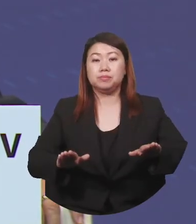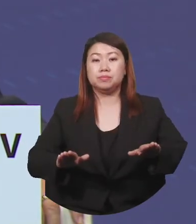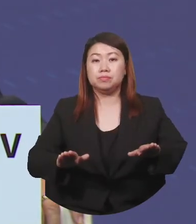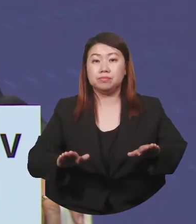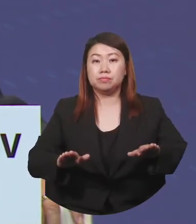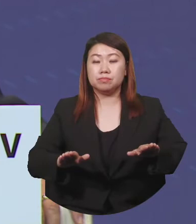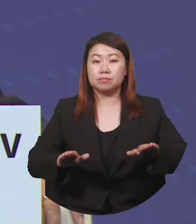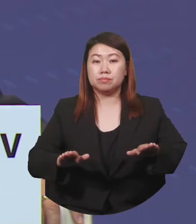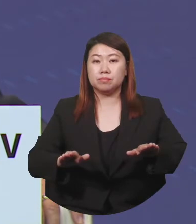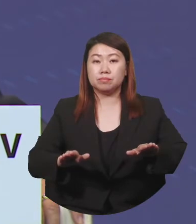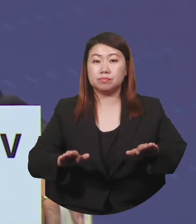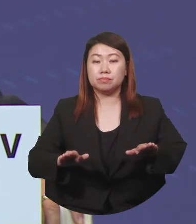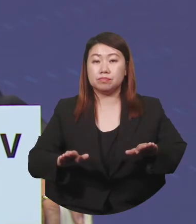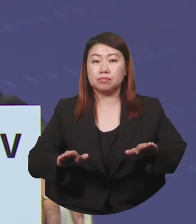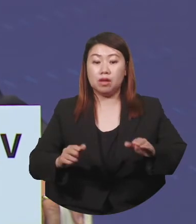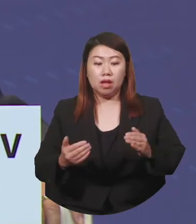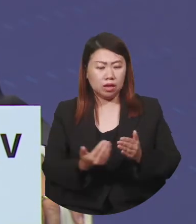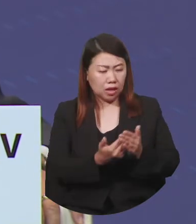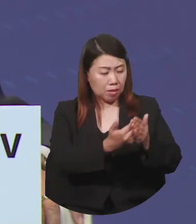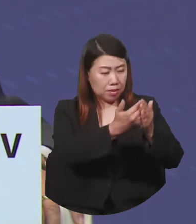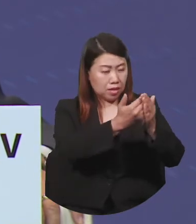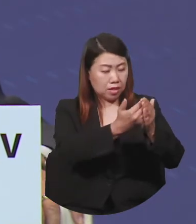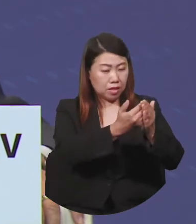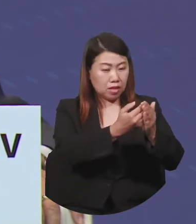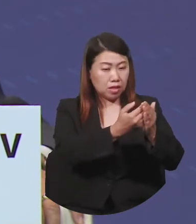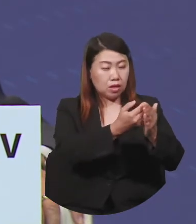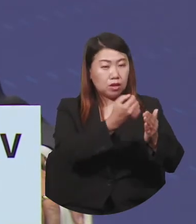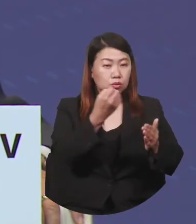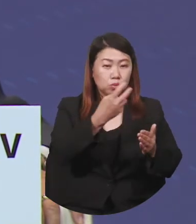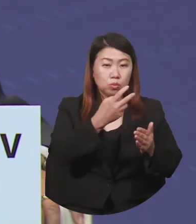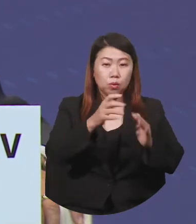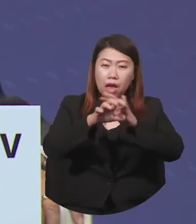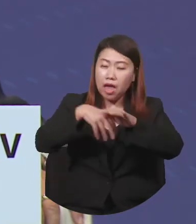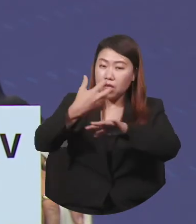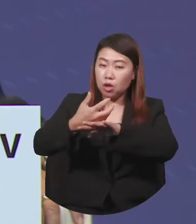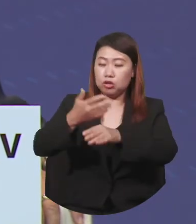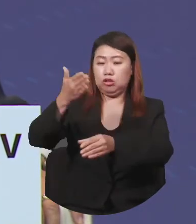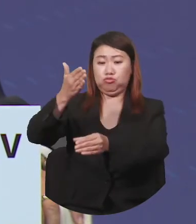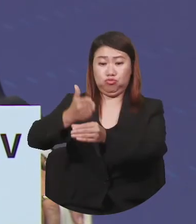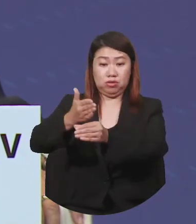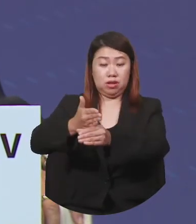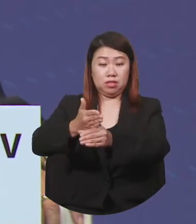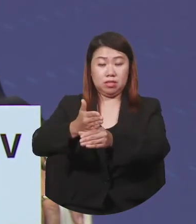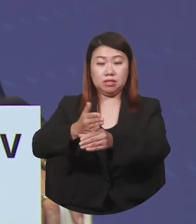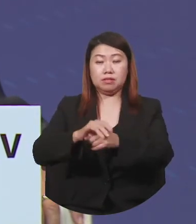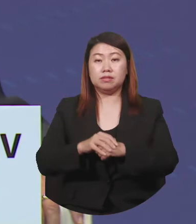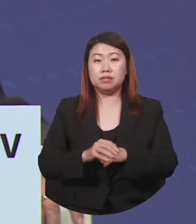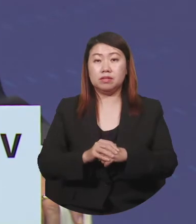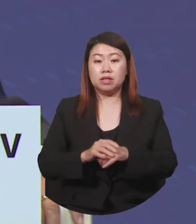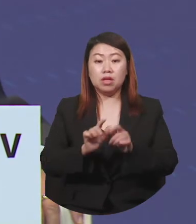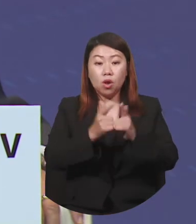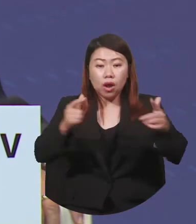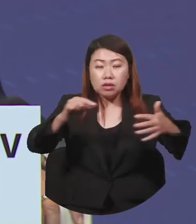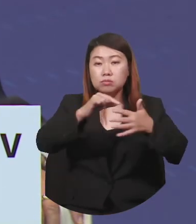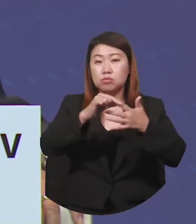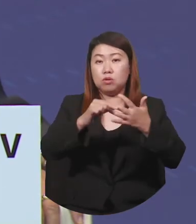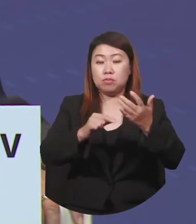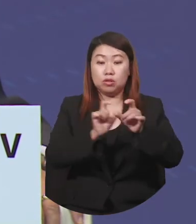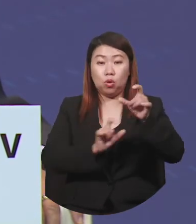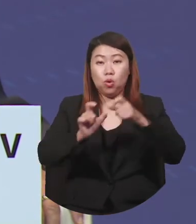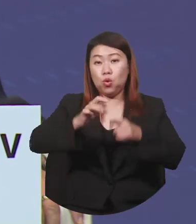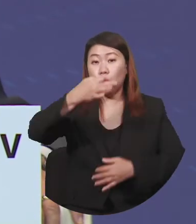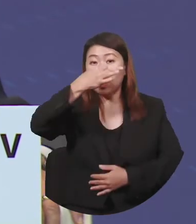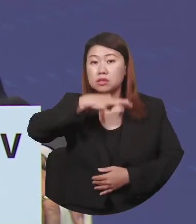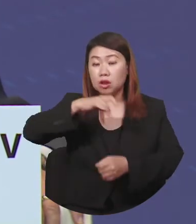development system reform, making the country programs more effective and targeted through